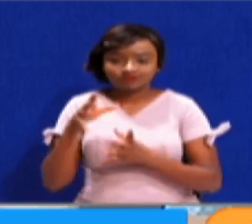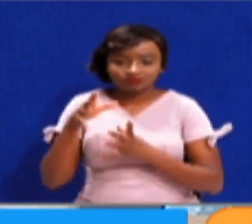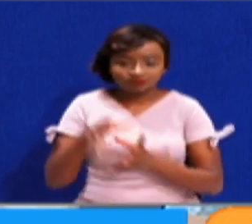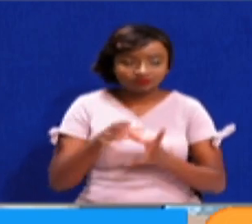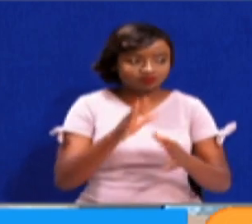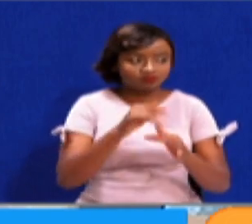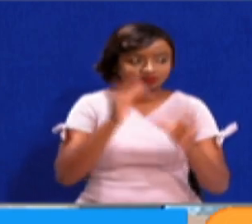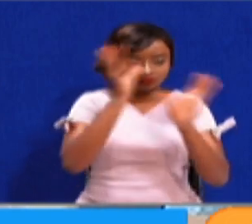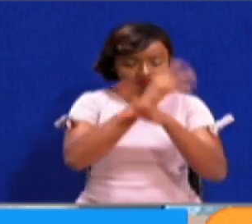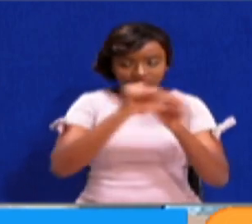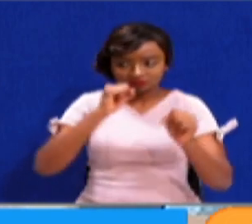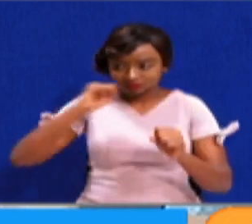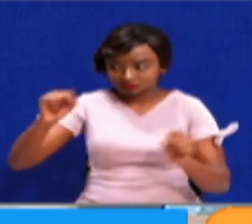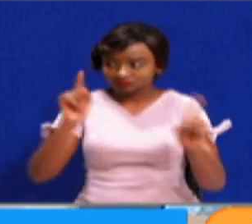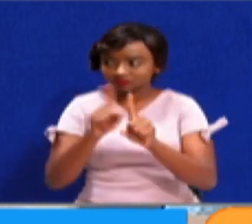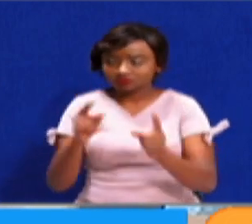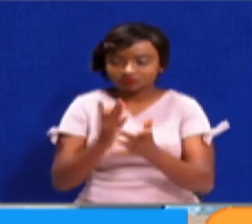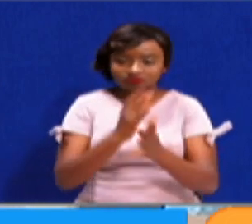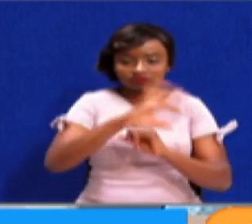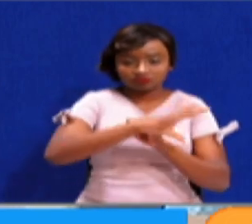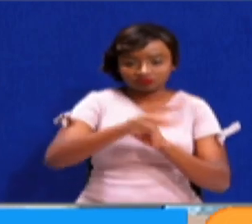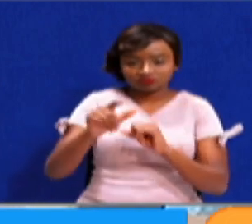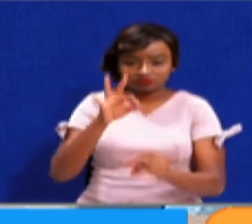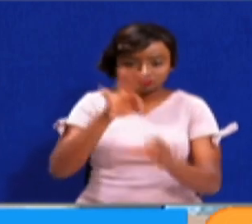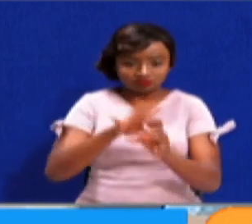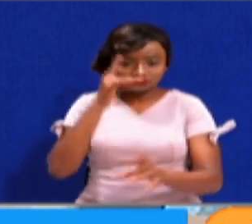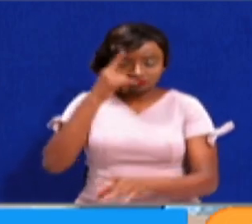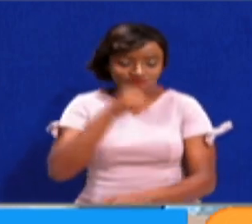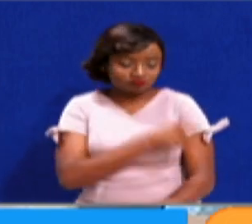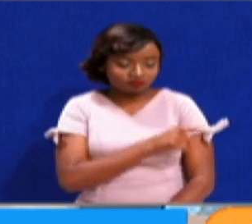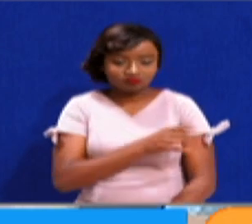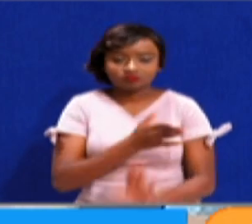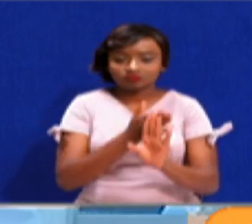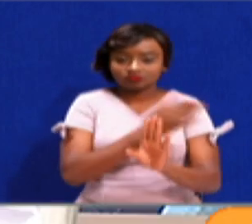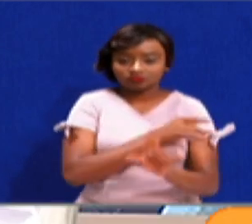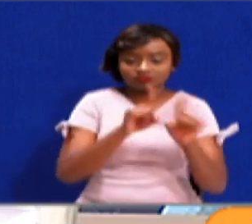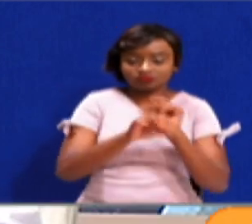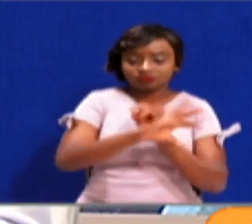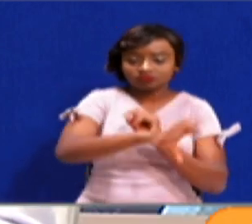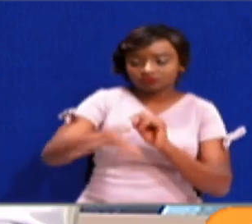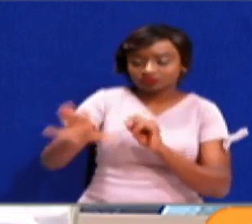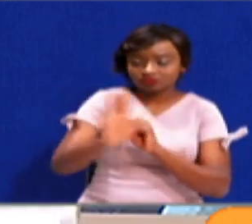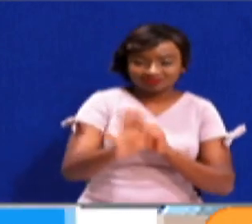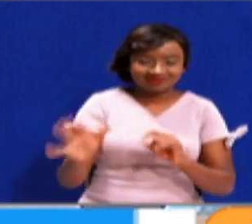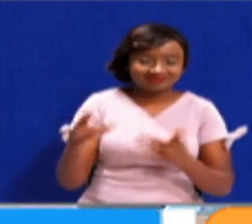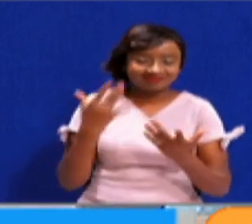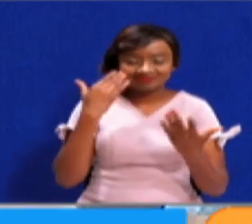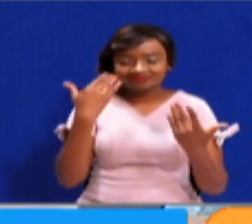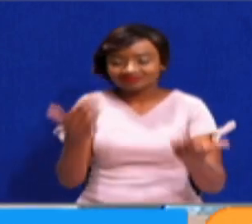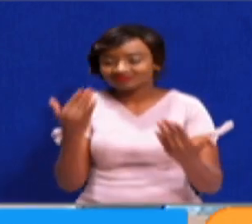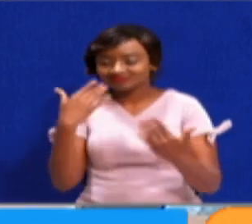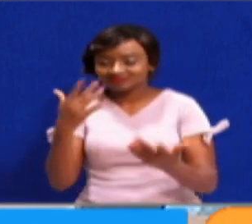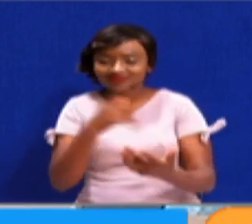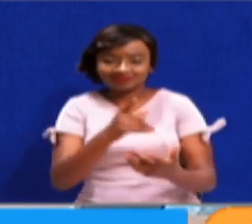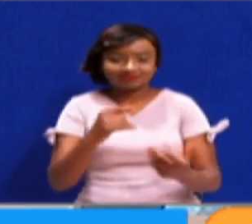some of the counties that voted for him overwhelmingly in the last election, counties that have typically been seen as